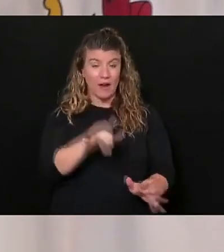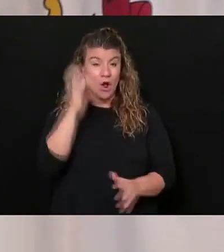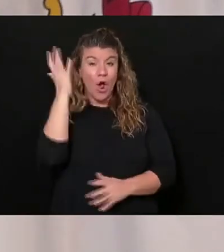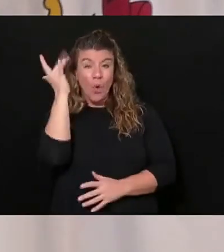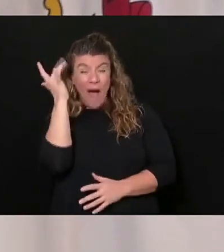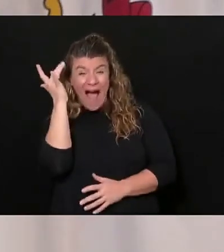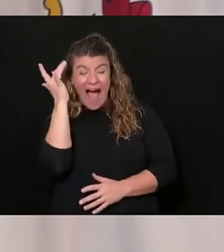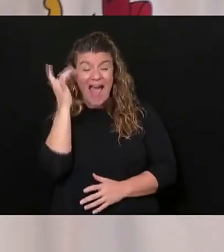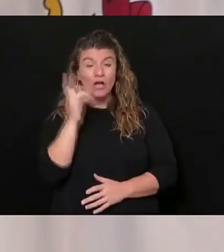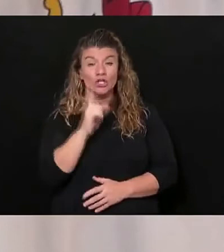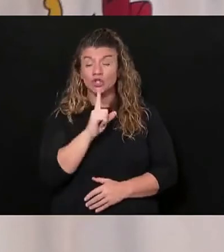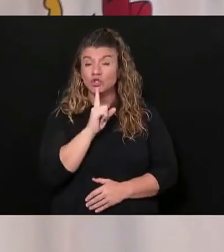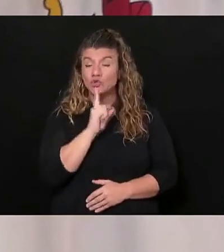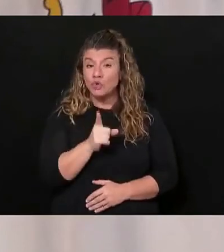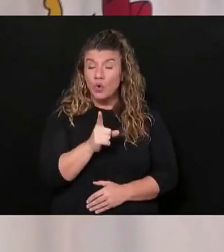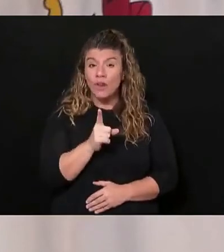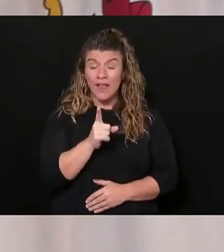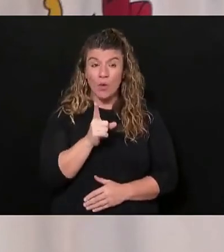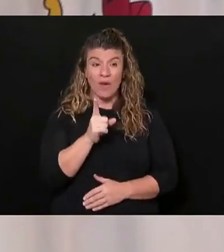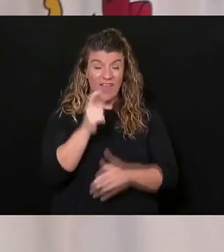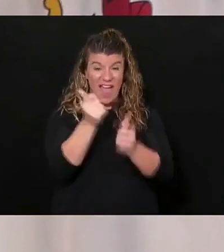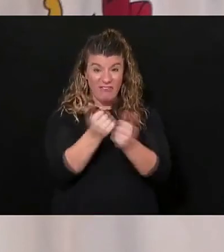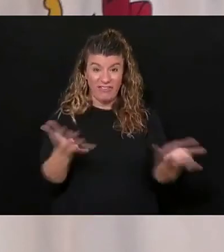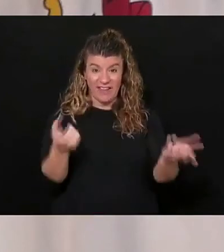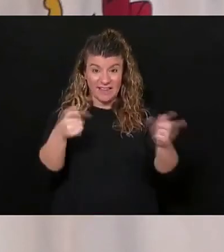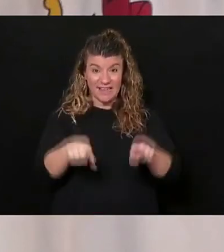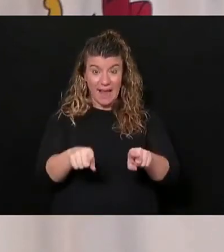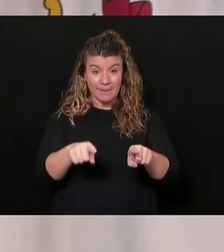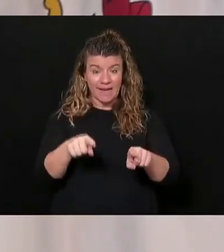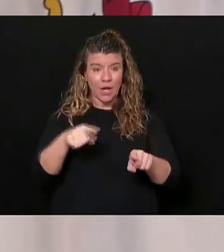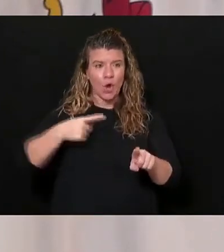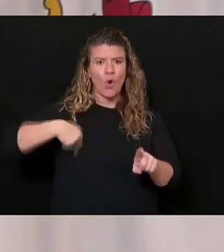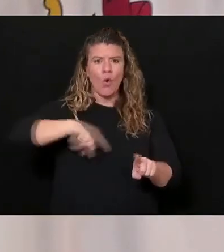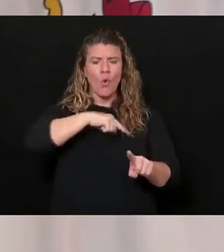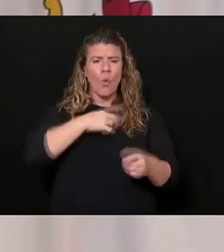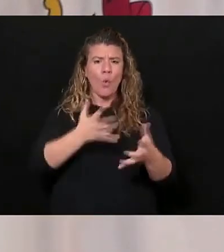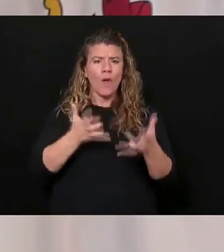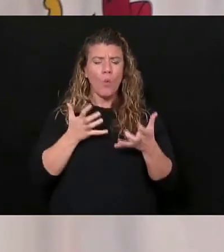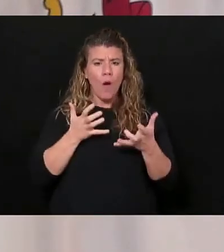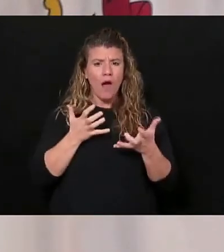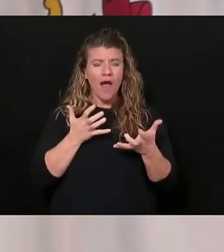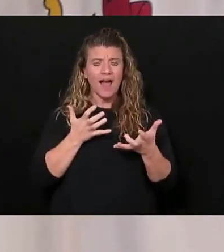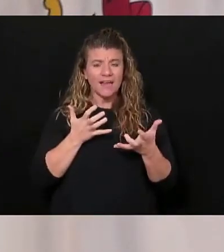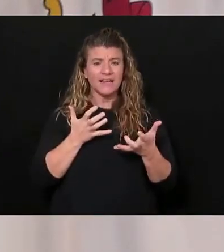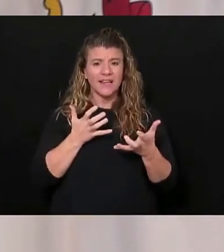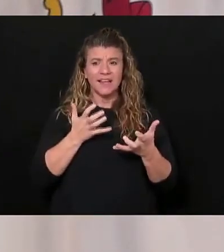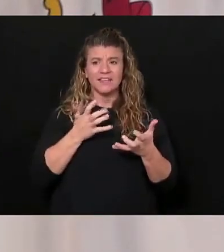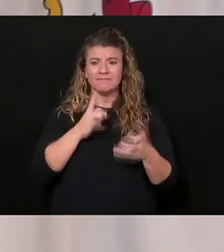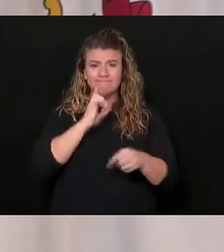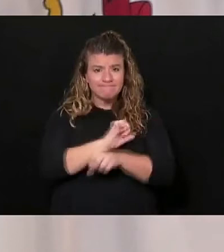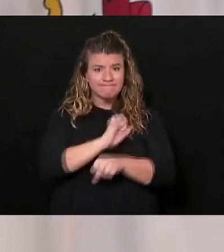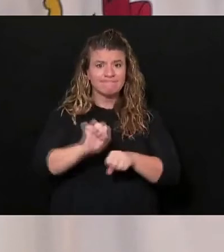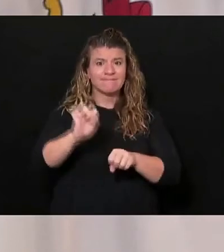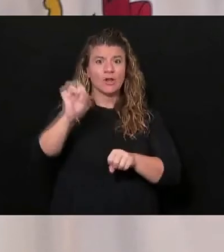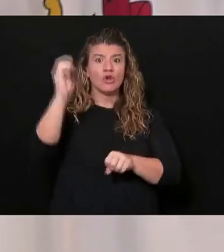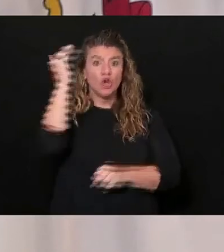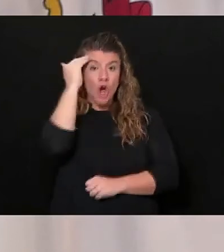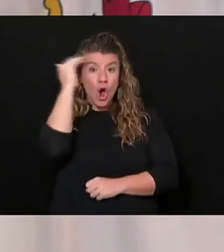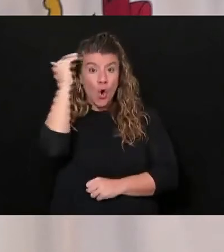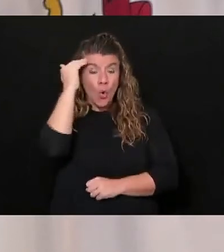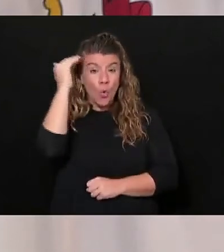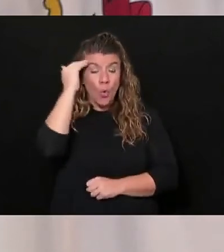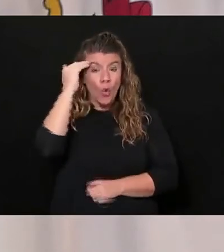is because truly, with all in us, we want to absolutely know that